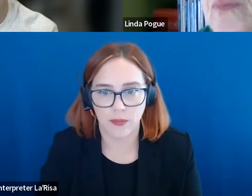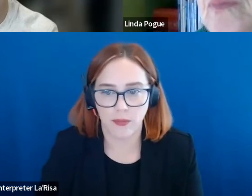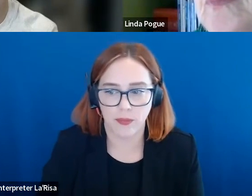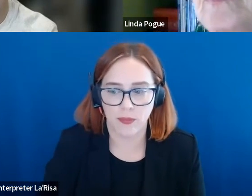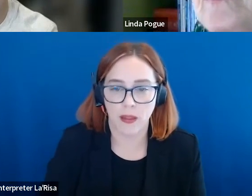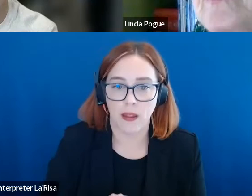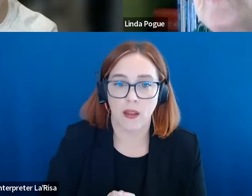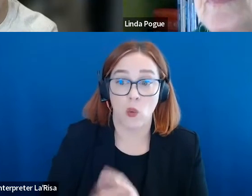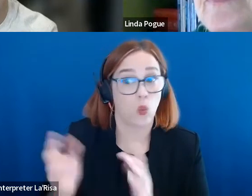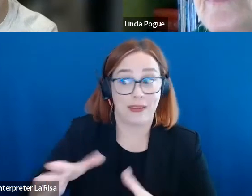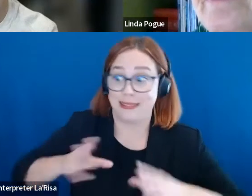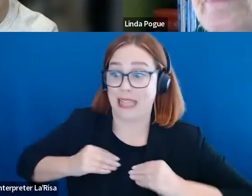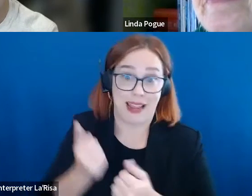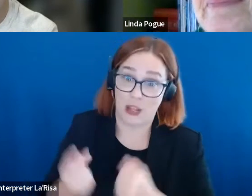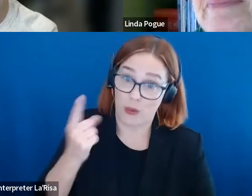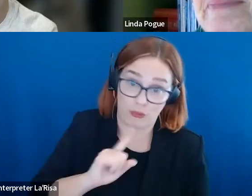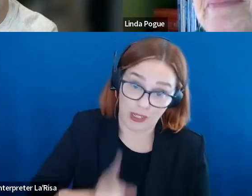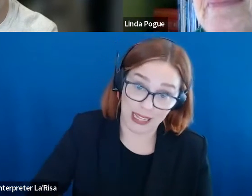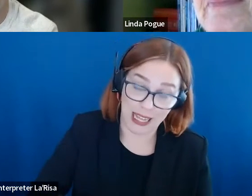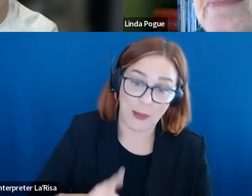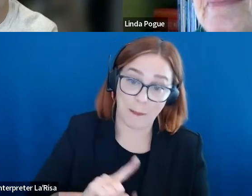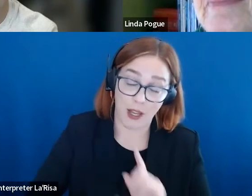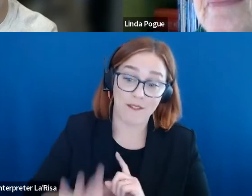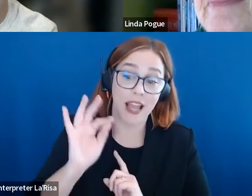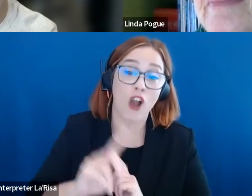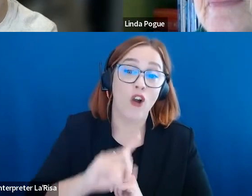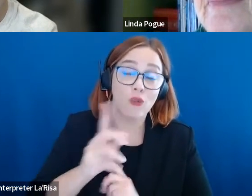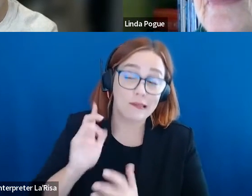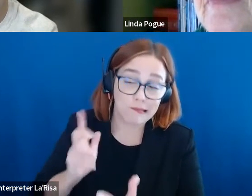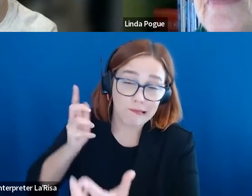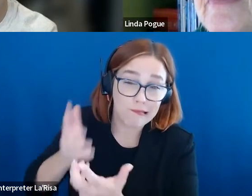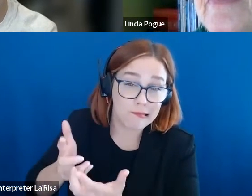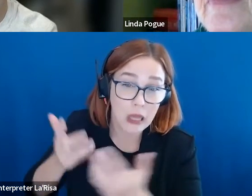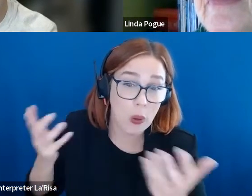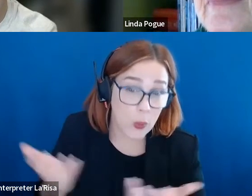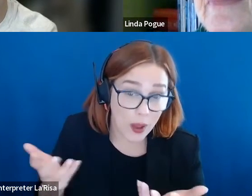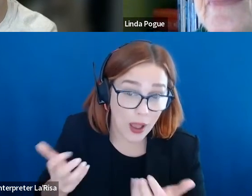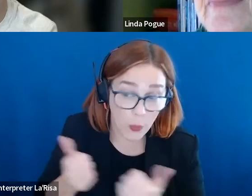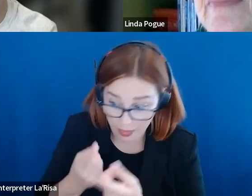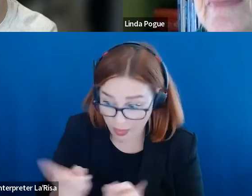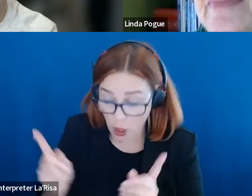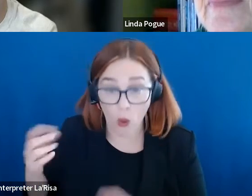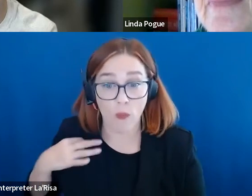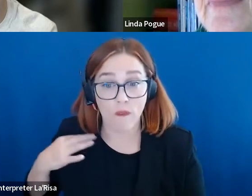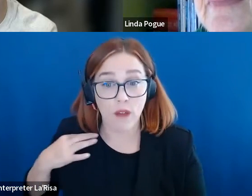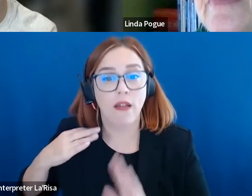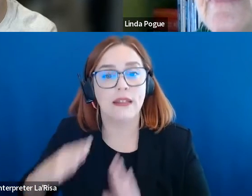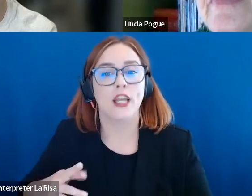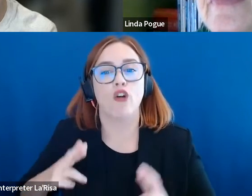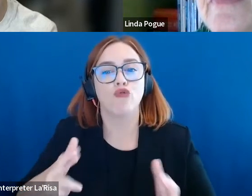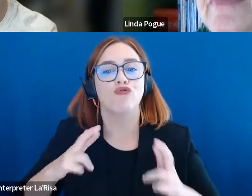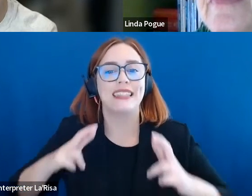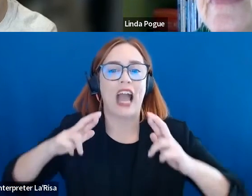real niche, so to speak, when it comes to those volunteers is that retired